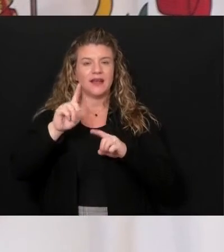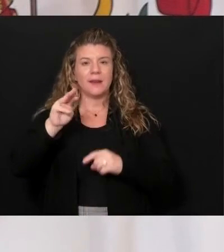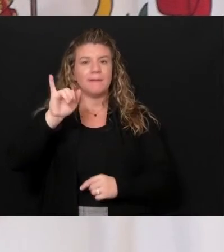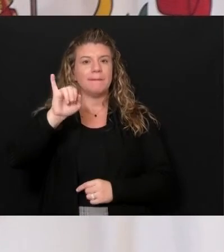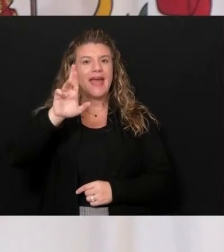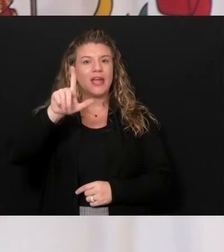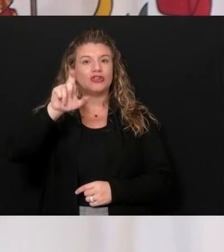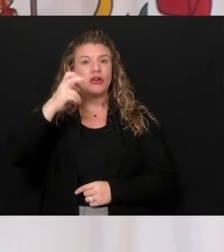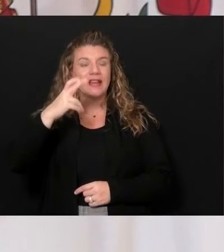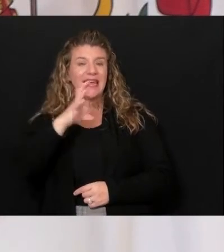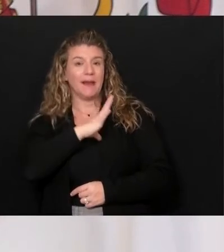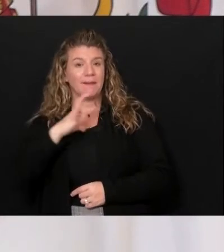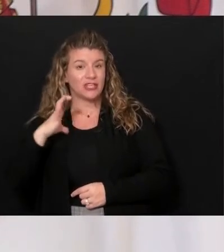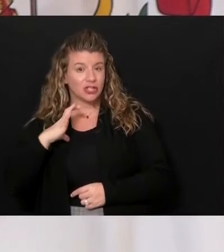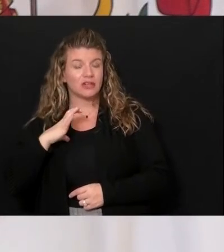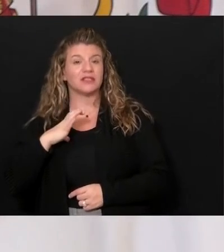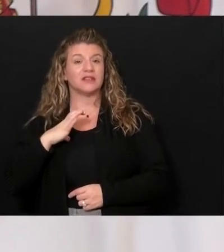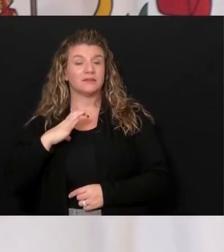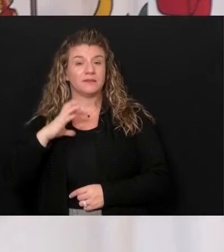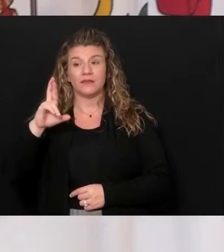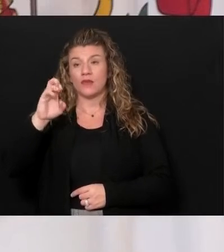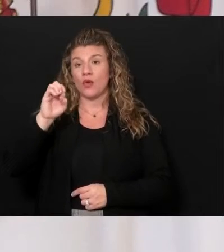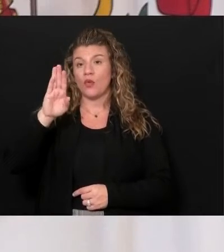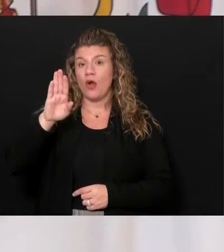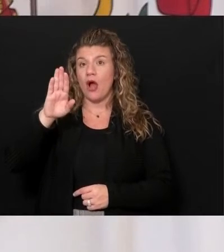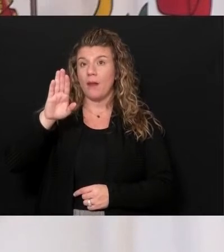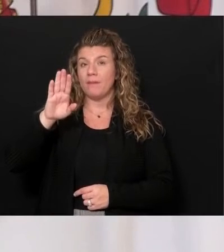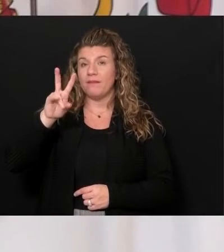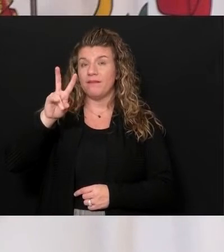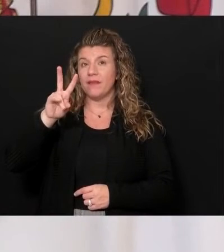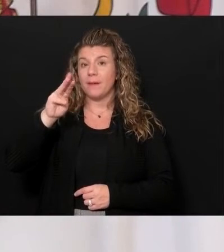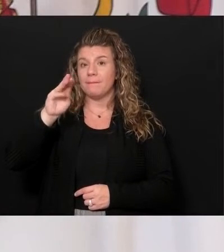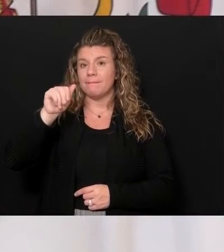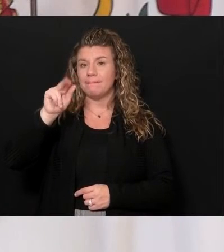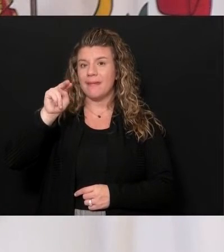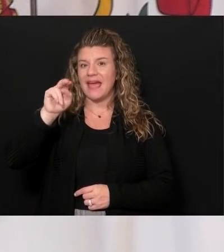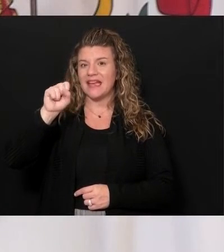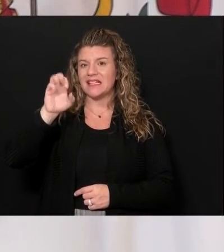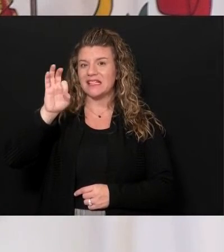Baseball Commissioner, Rob Manfred,